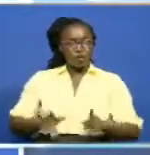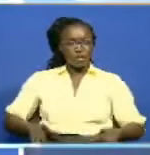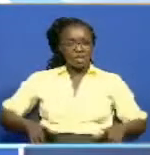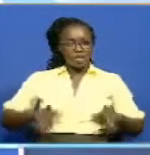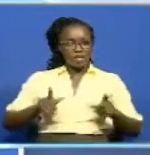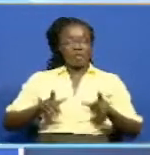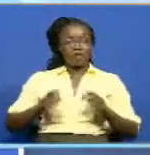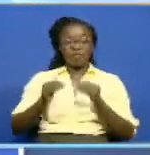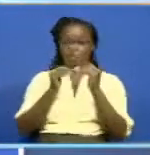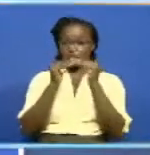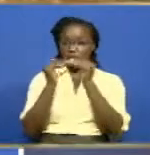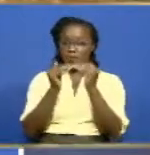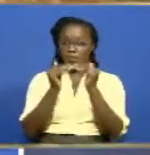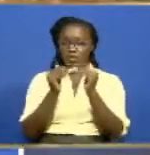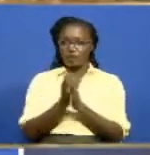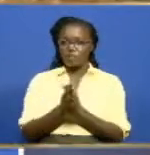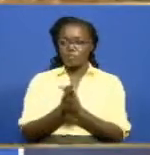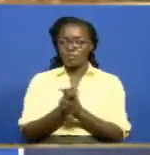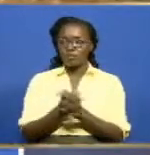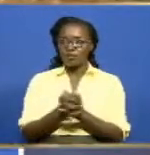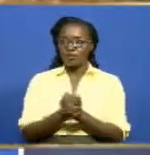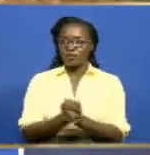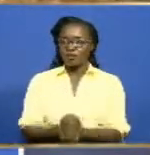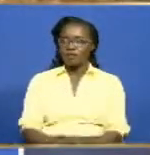is limited.